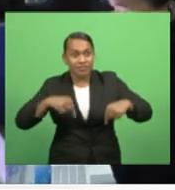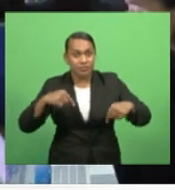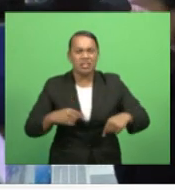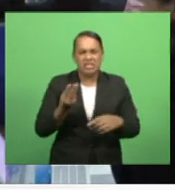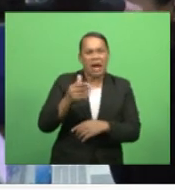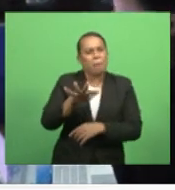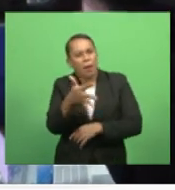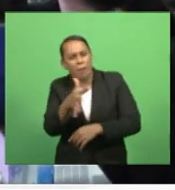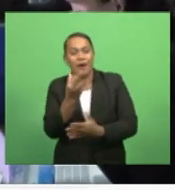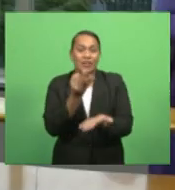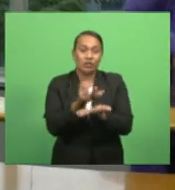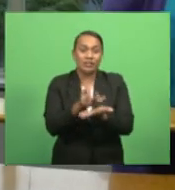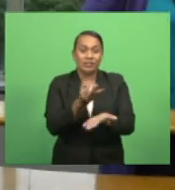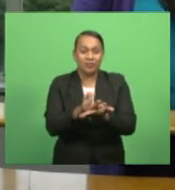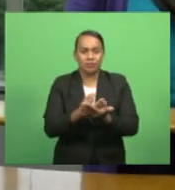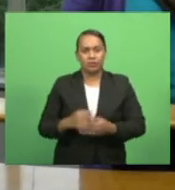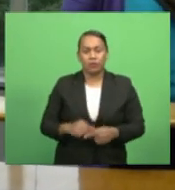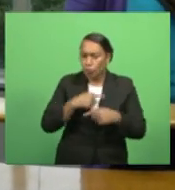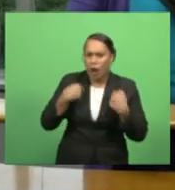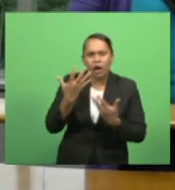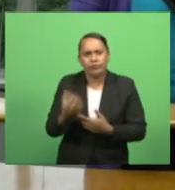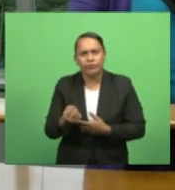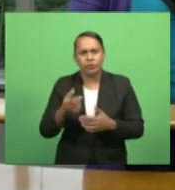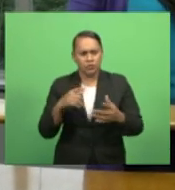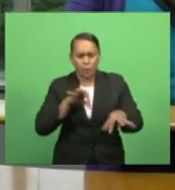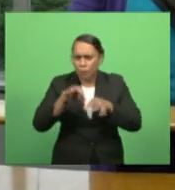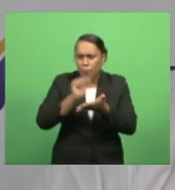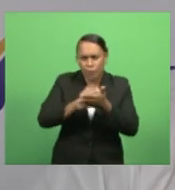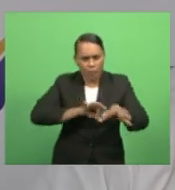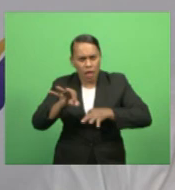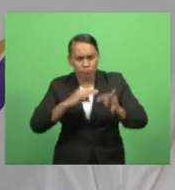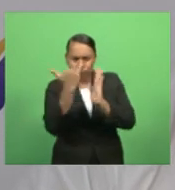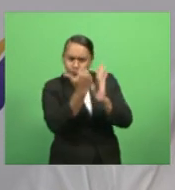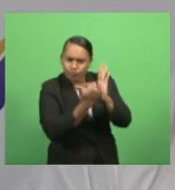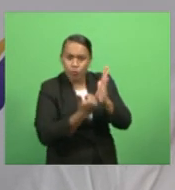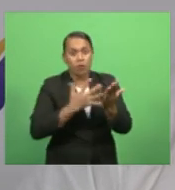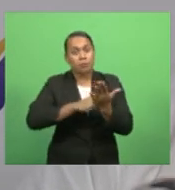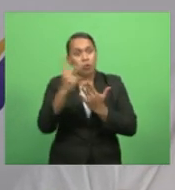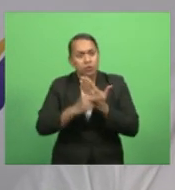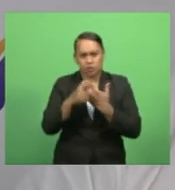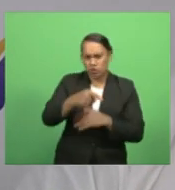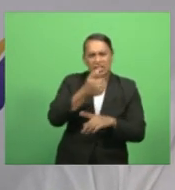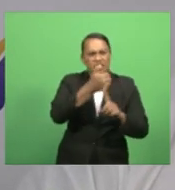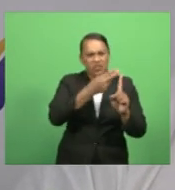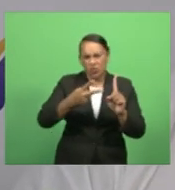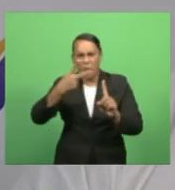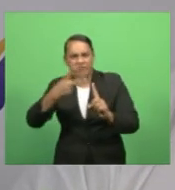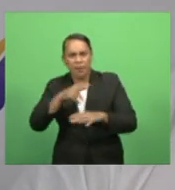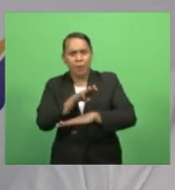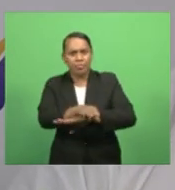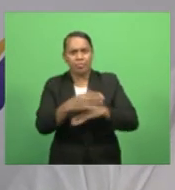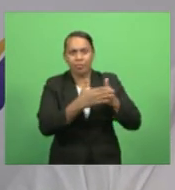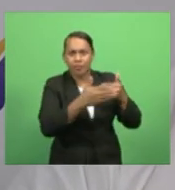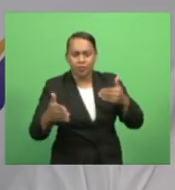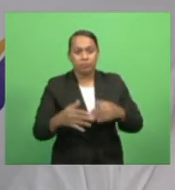key initiatives and programs planned for the next 6 to 12 months, and that is around, one, obviously it's the export promotion